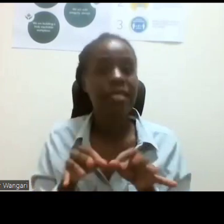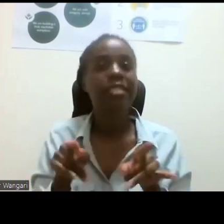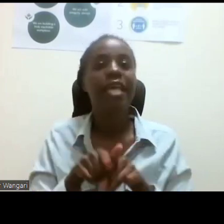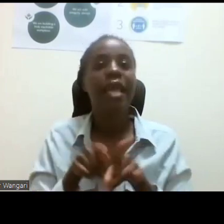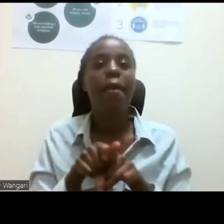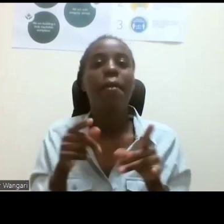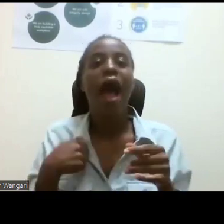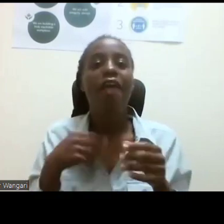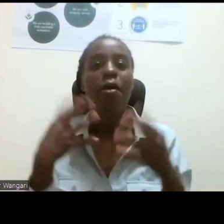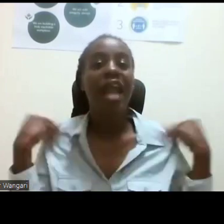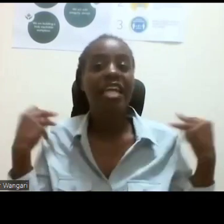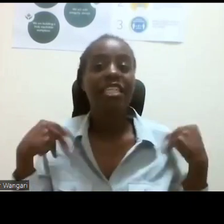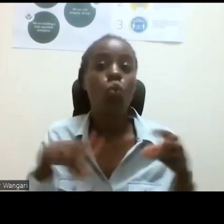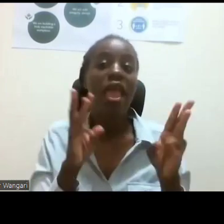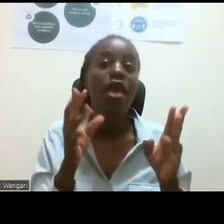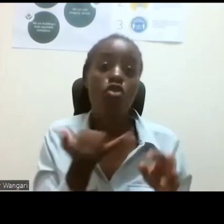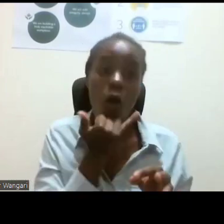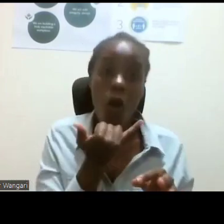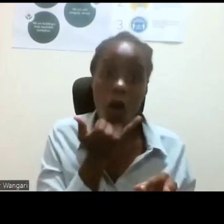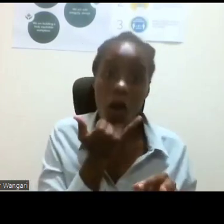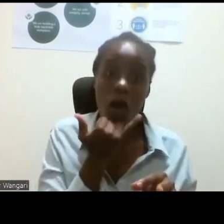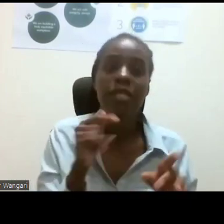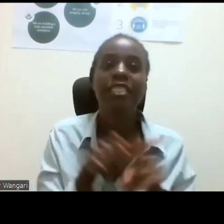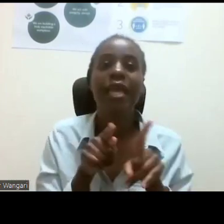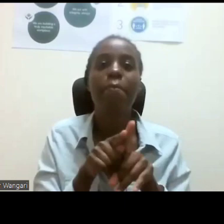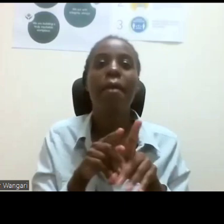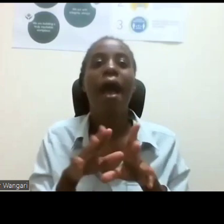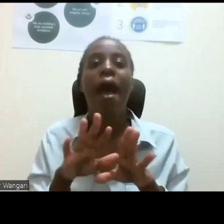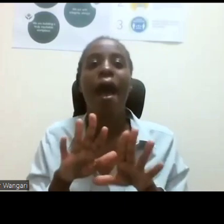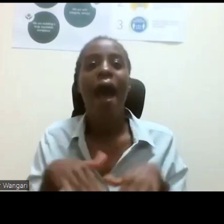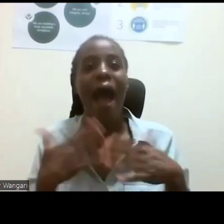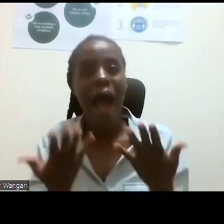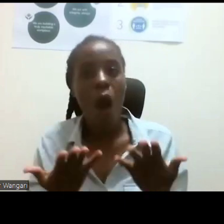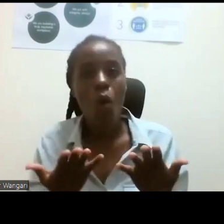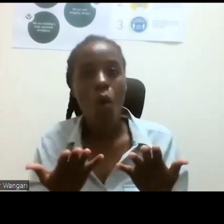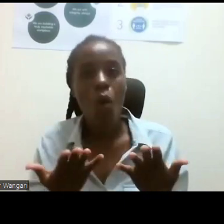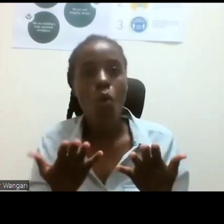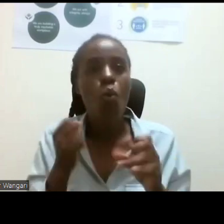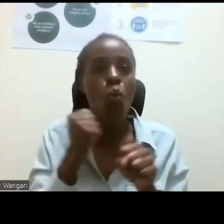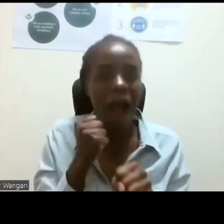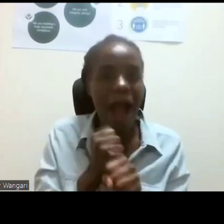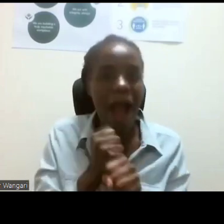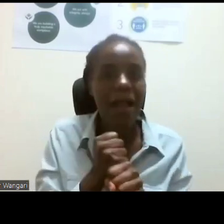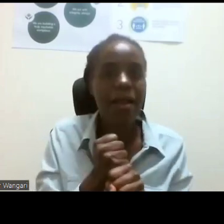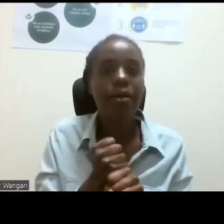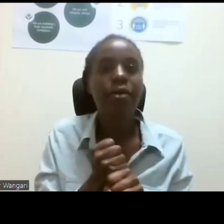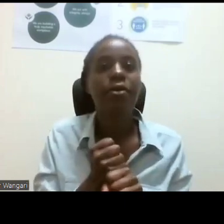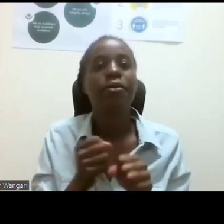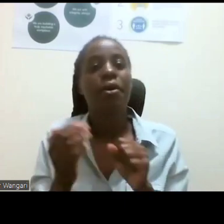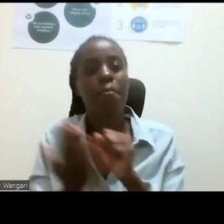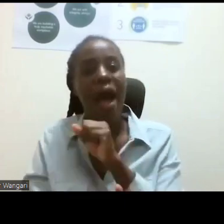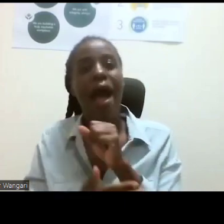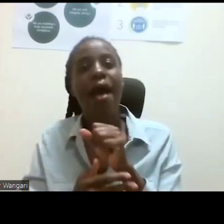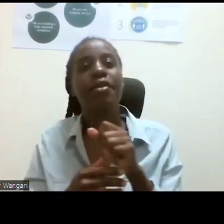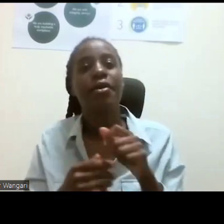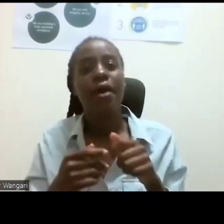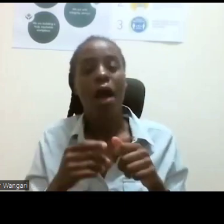of this profession or impropriety of misconduct, whether in respect to his profession or not. Section